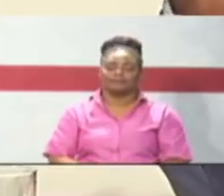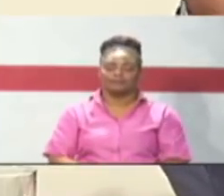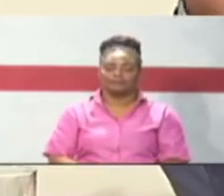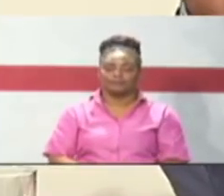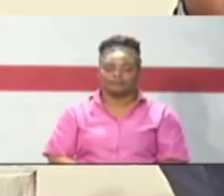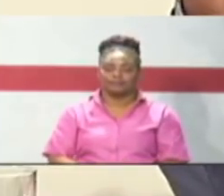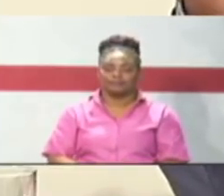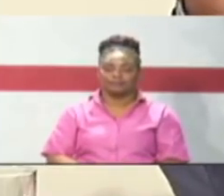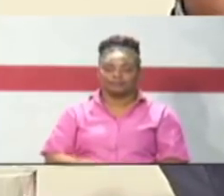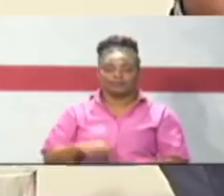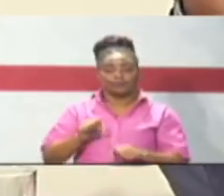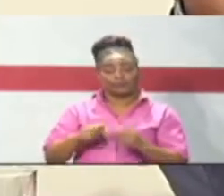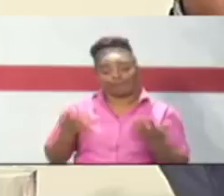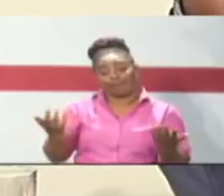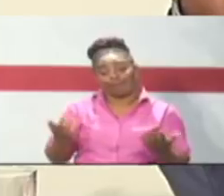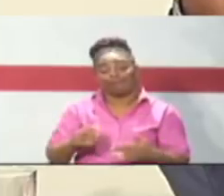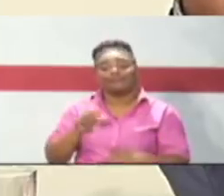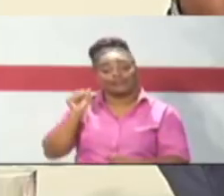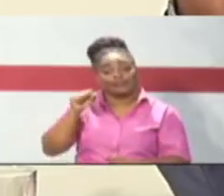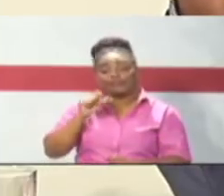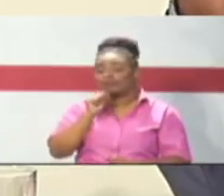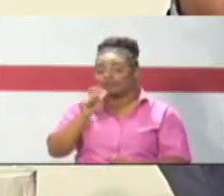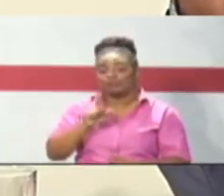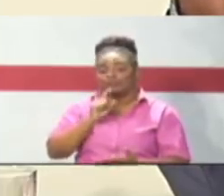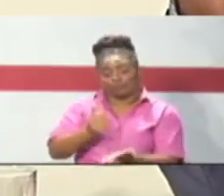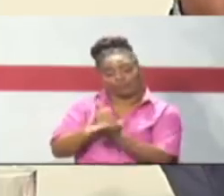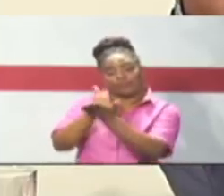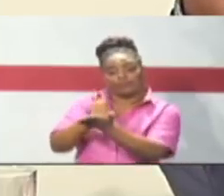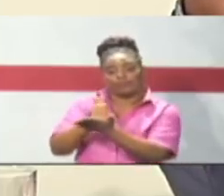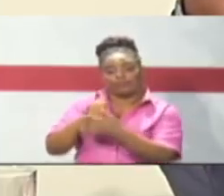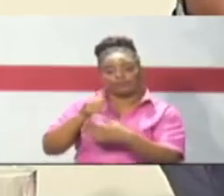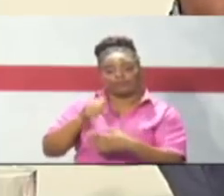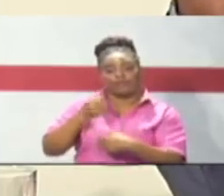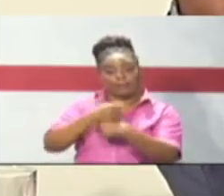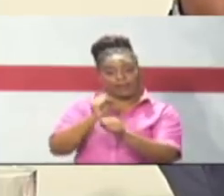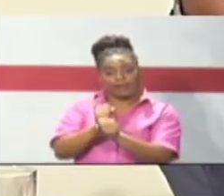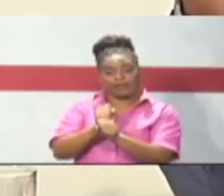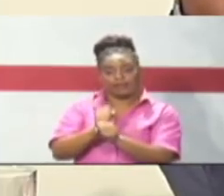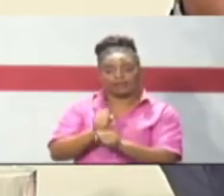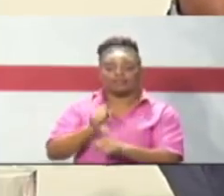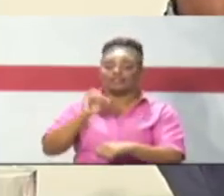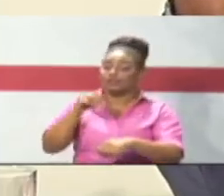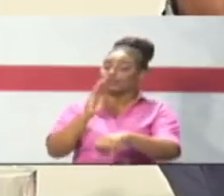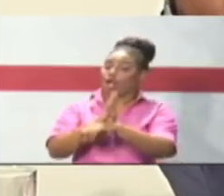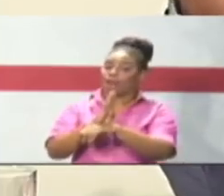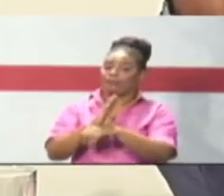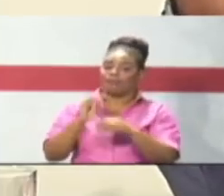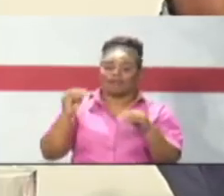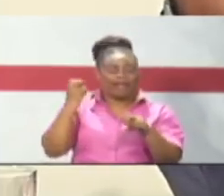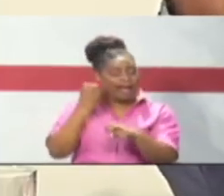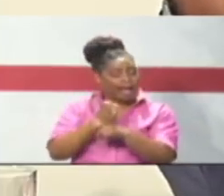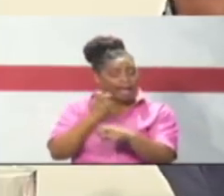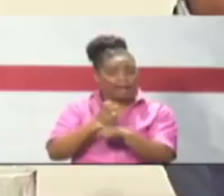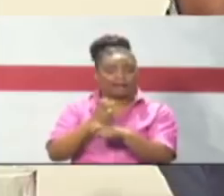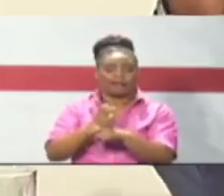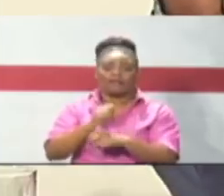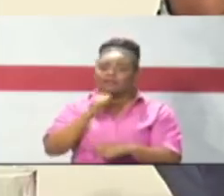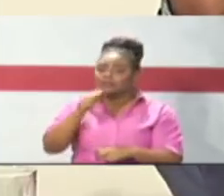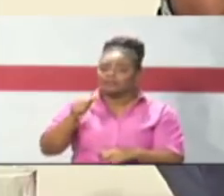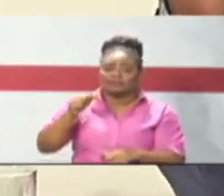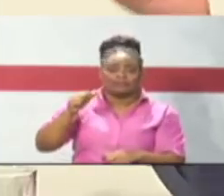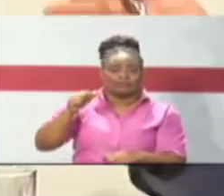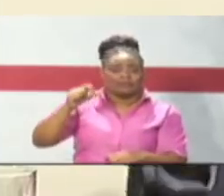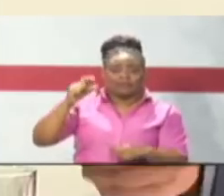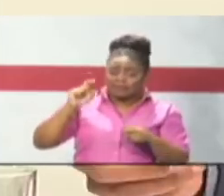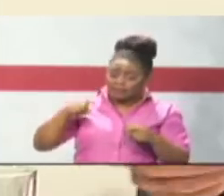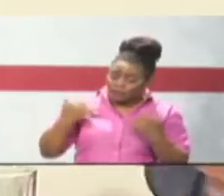So yeah, it certainly didn't help, and will make our job a little harder, which we don't need right now, Richard. So thank you for